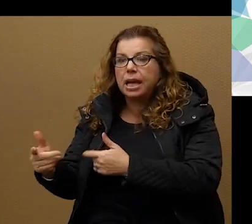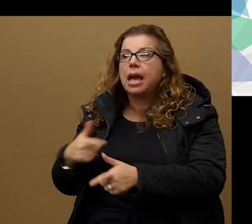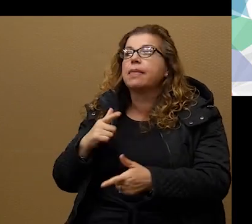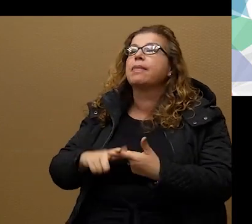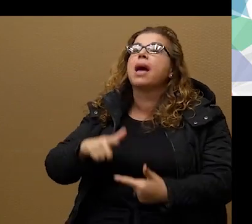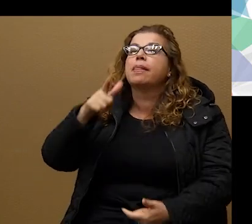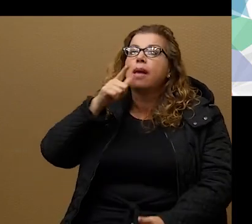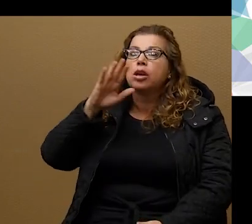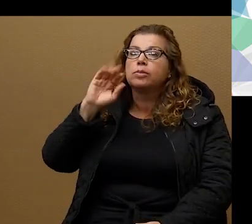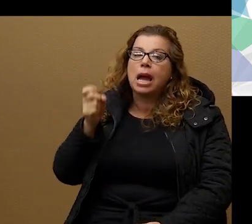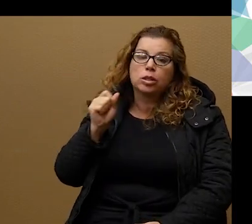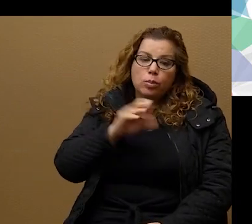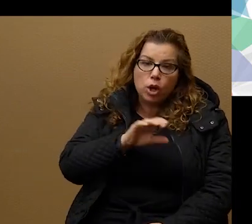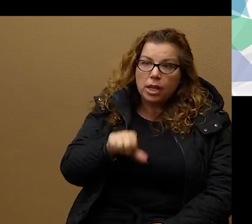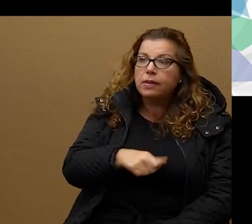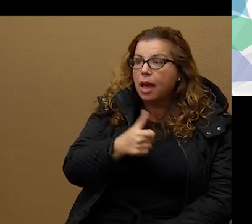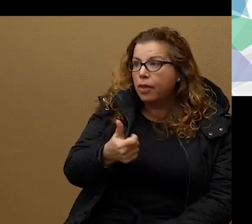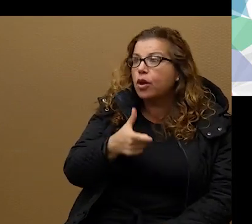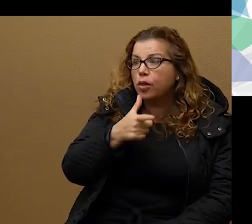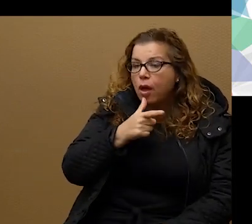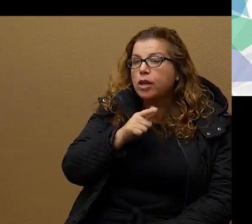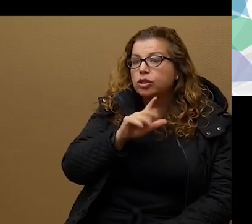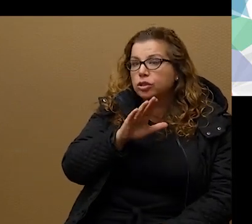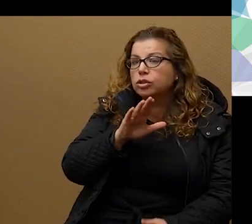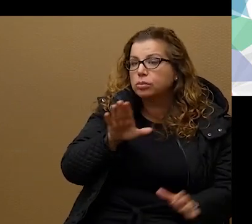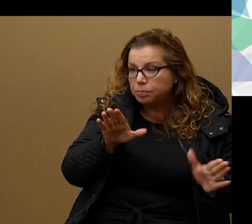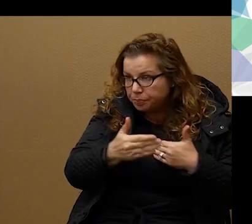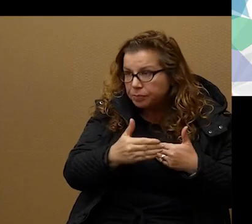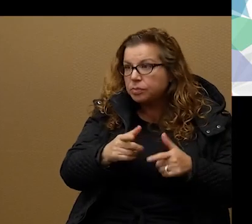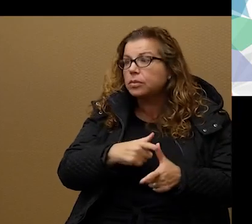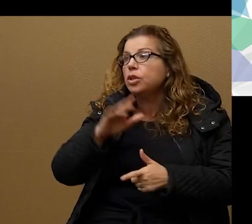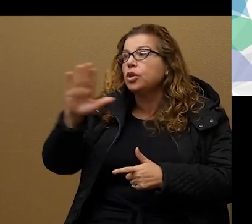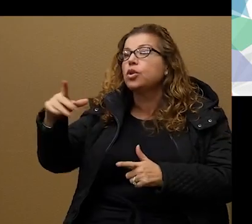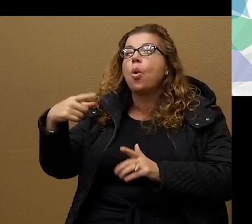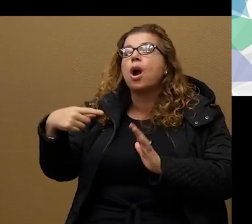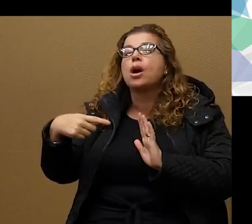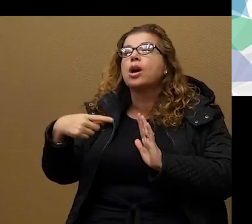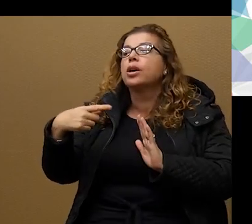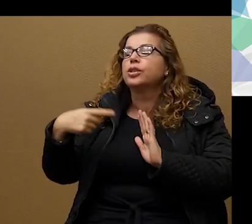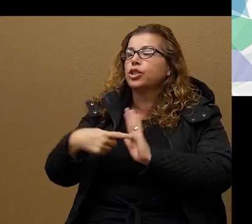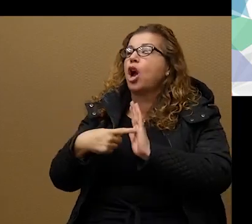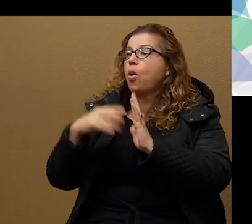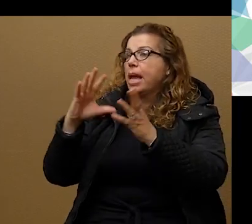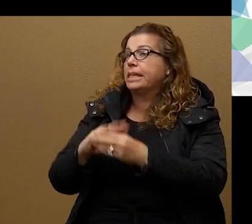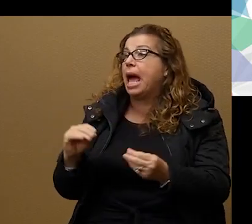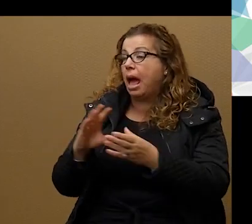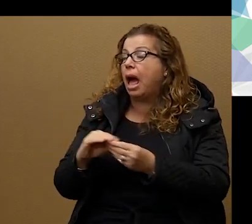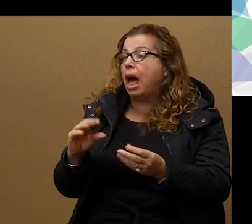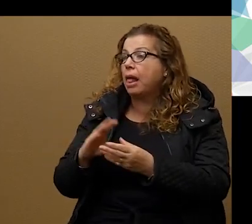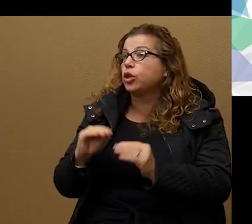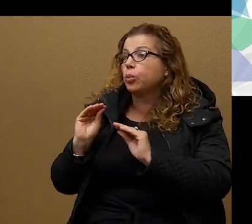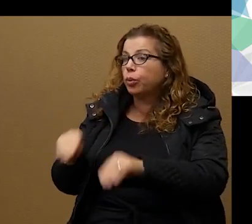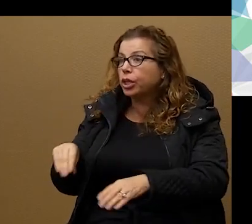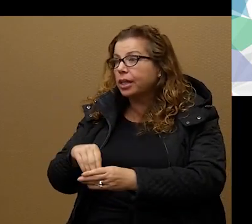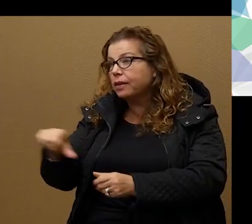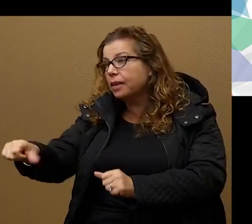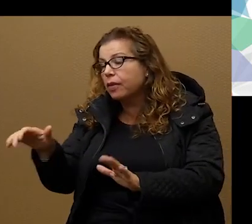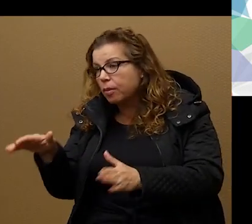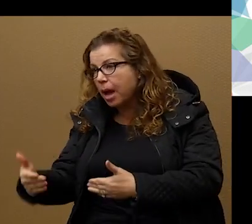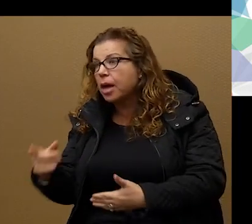different bin, and then you take your show and tell and put it here. So it just lays out everything for the